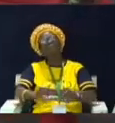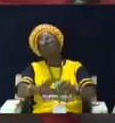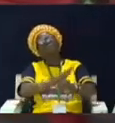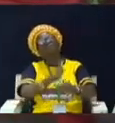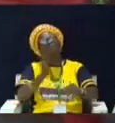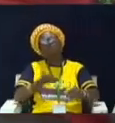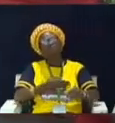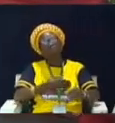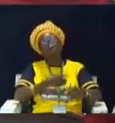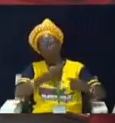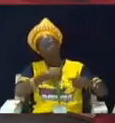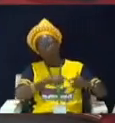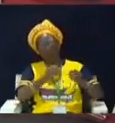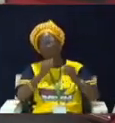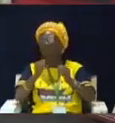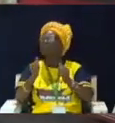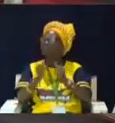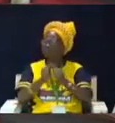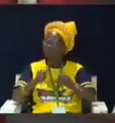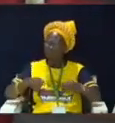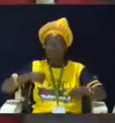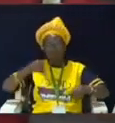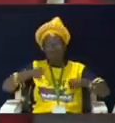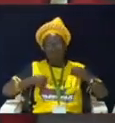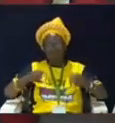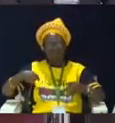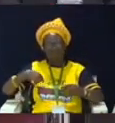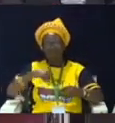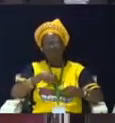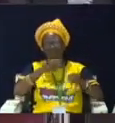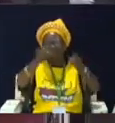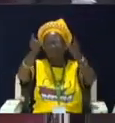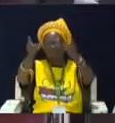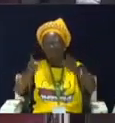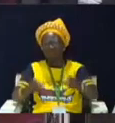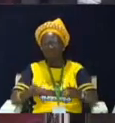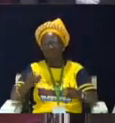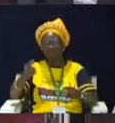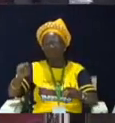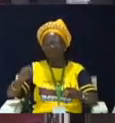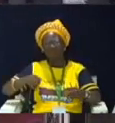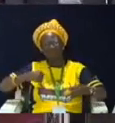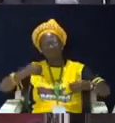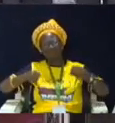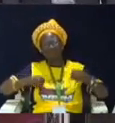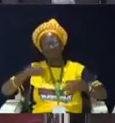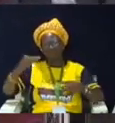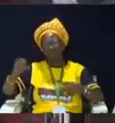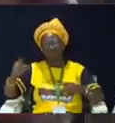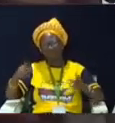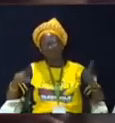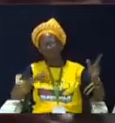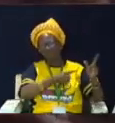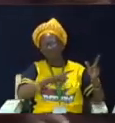We want the joy of the Lord to fill us overflowing tonight.